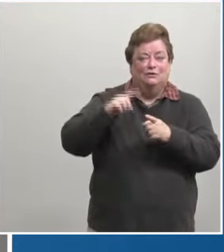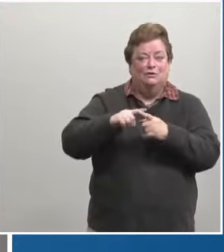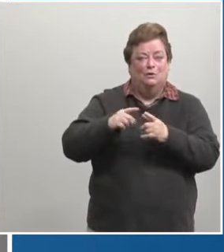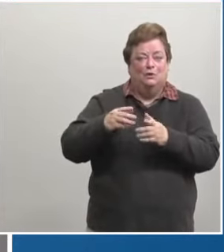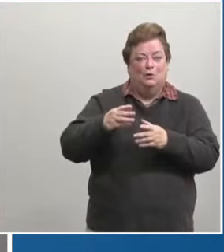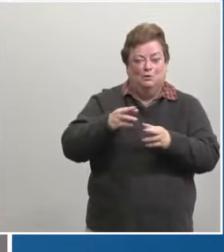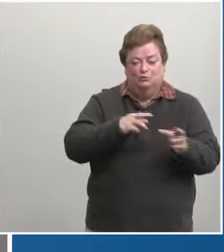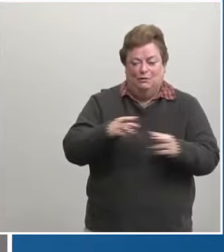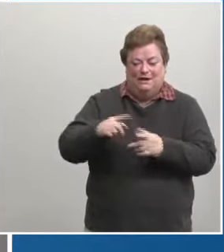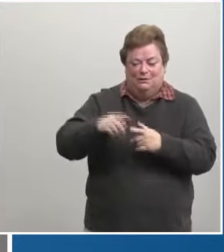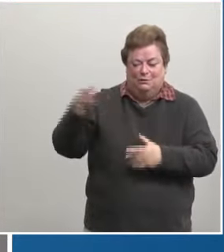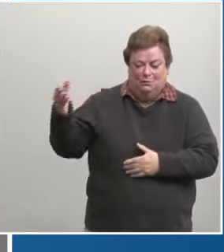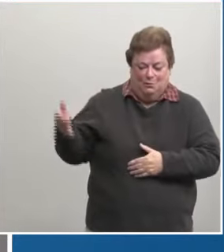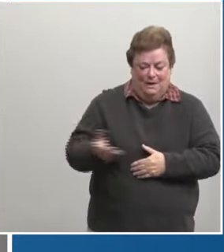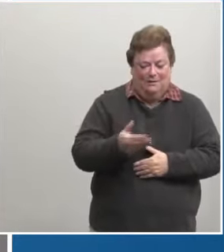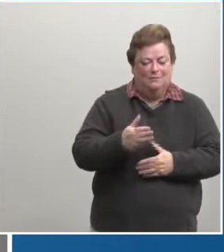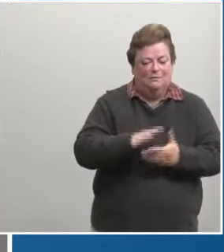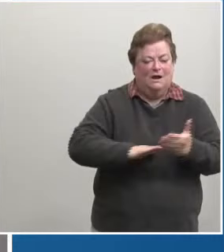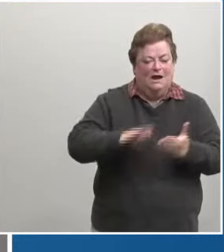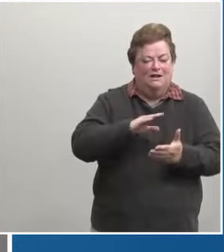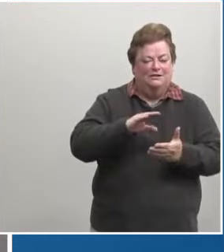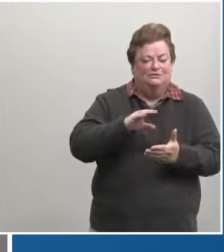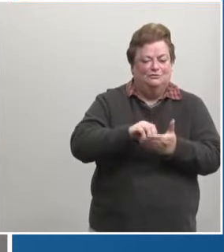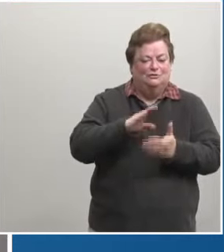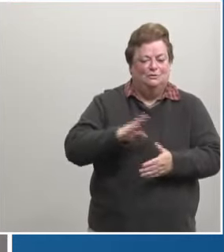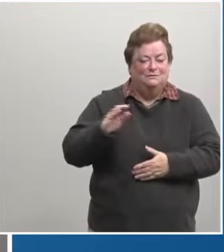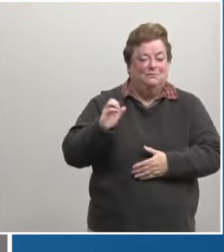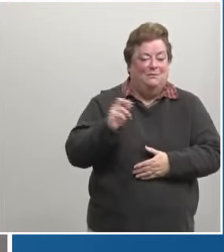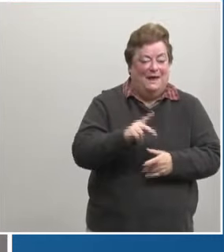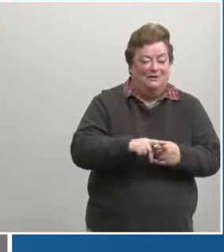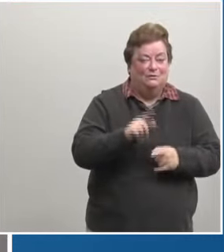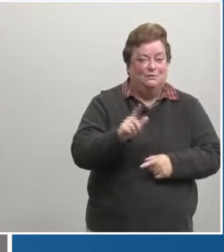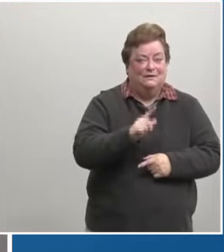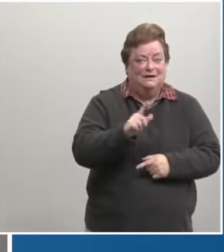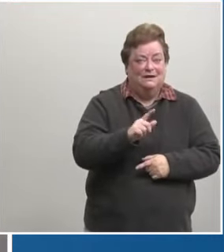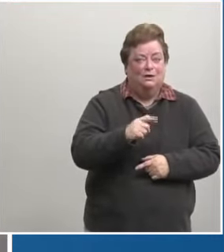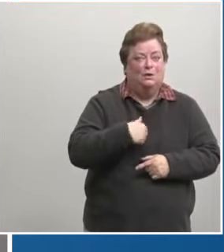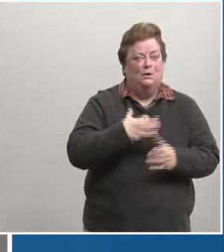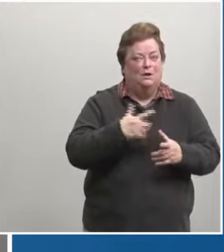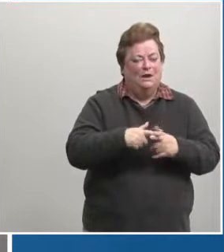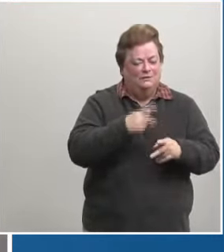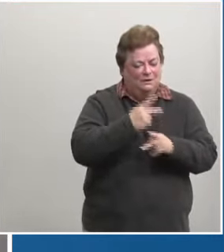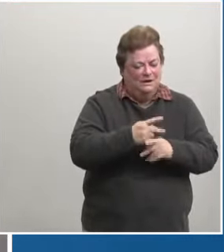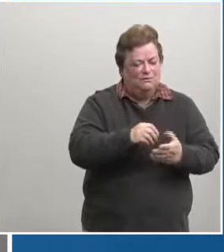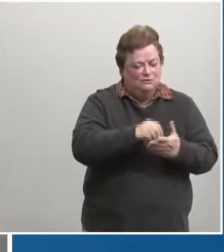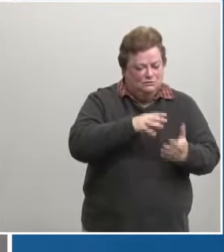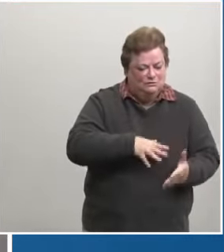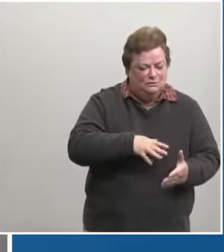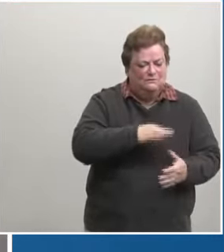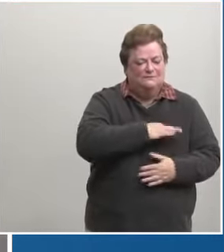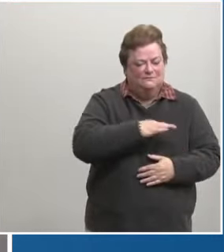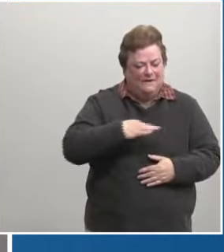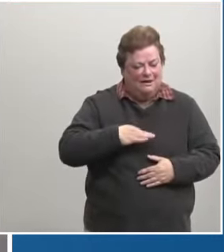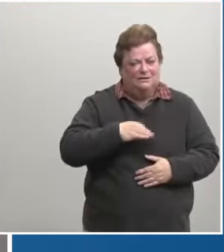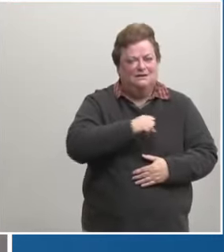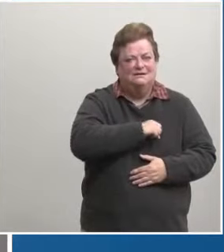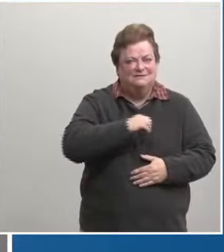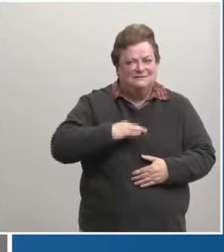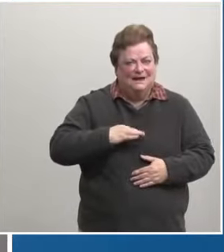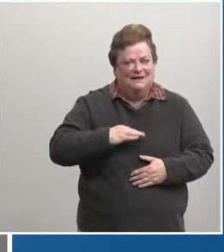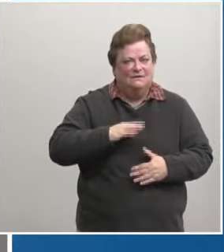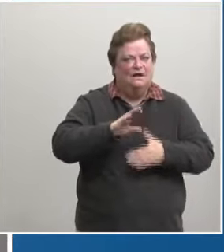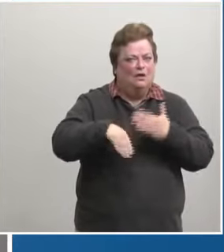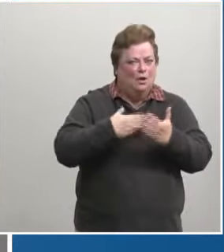college and university students back to Lincoln. Our shared goal is to keep students, faculty, staff, and our